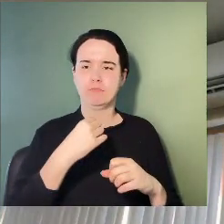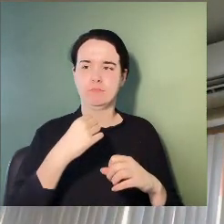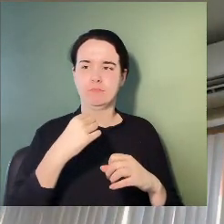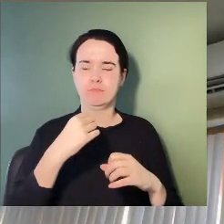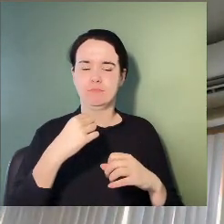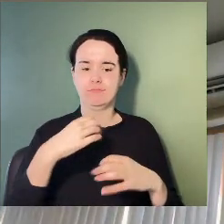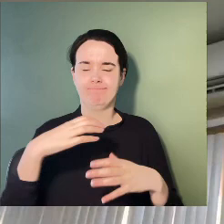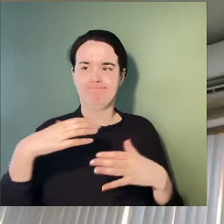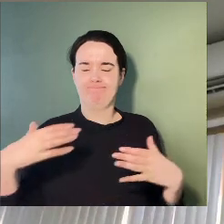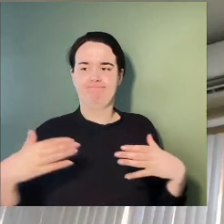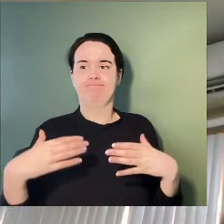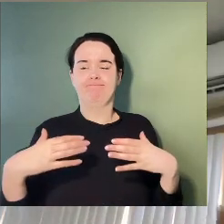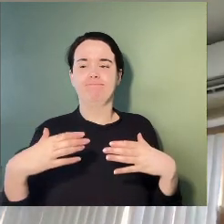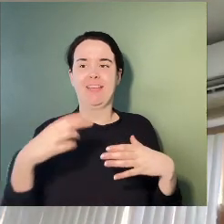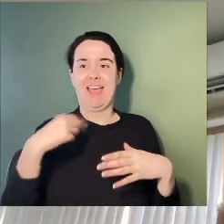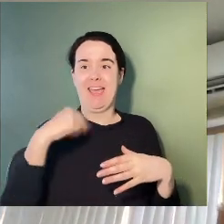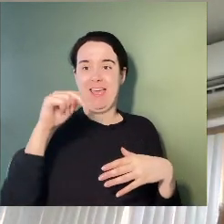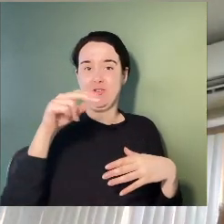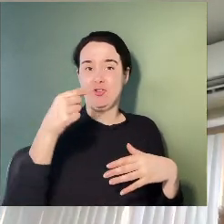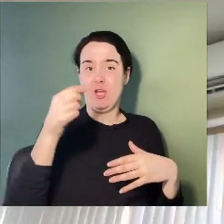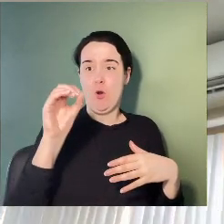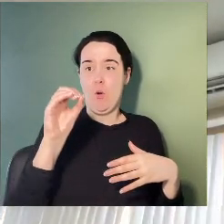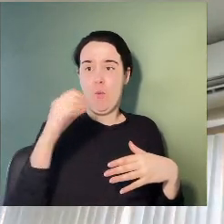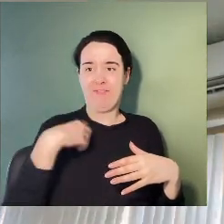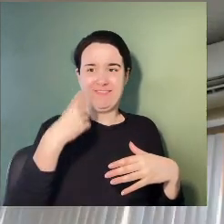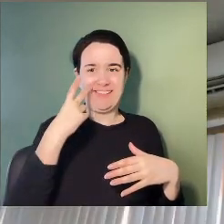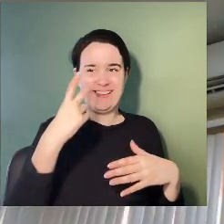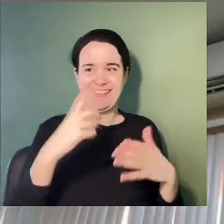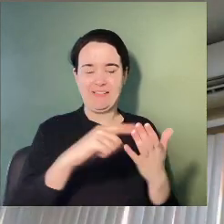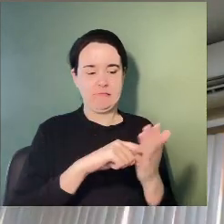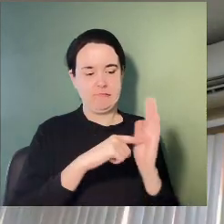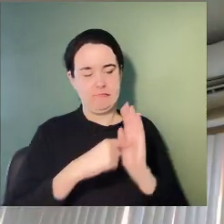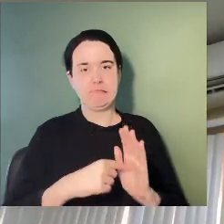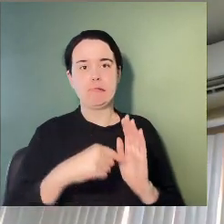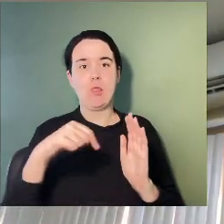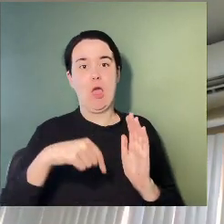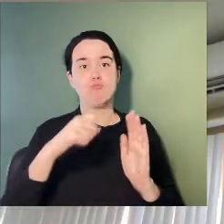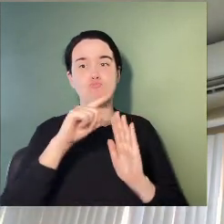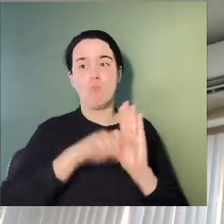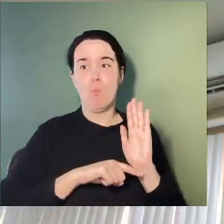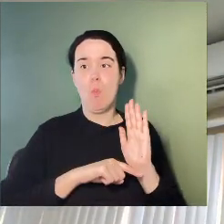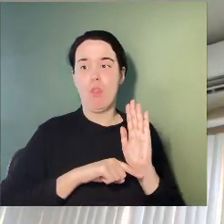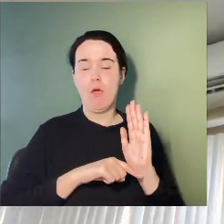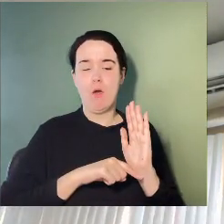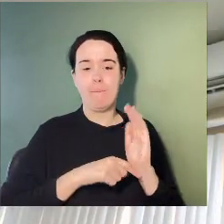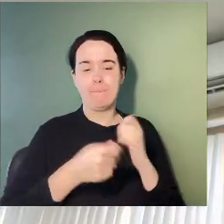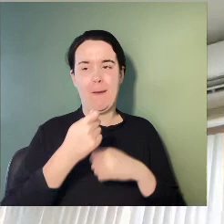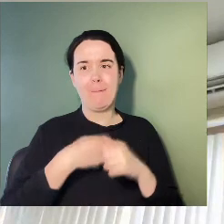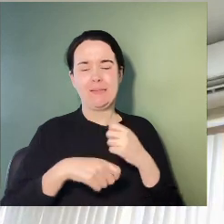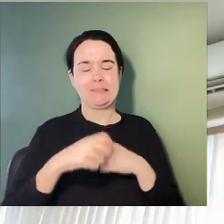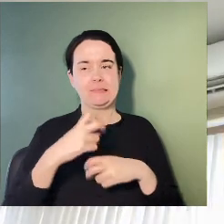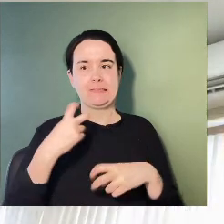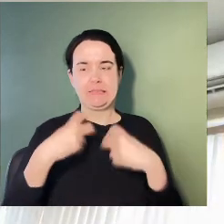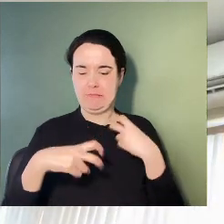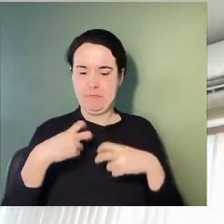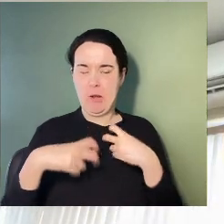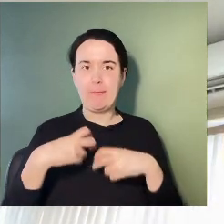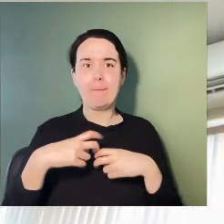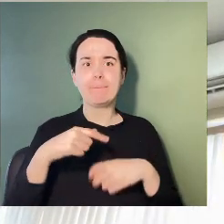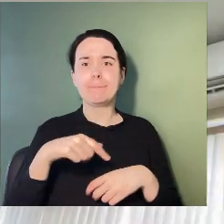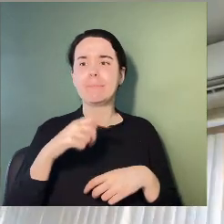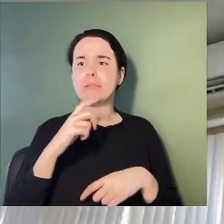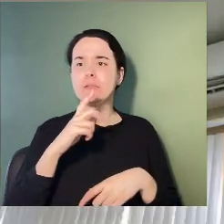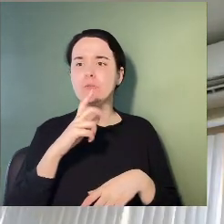an NGO, since the implementation of those rules, we've actually found it more difficult to put our content